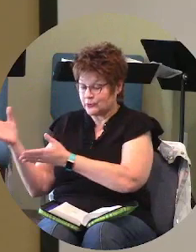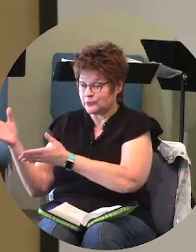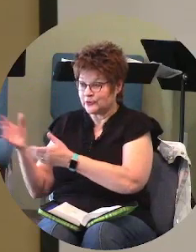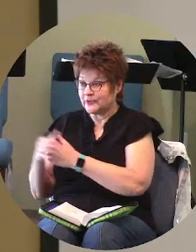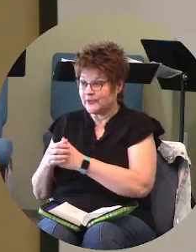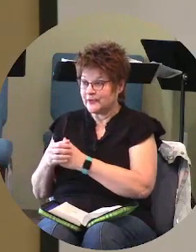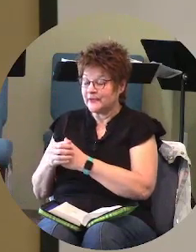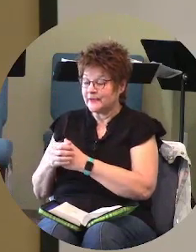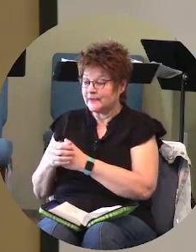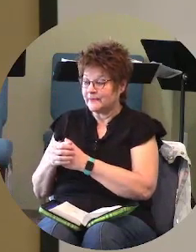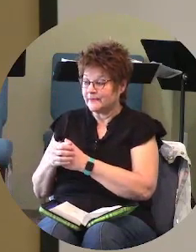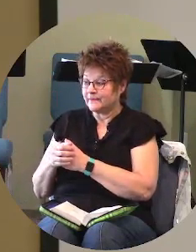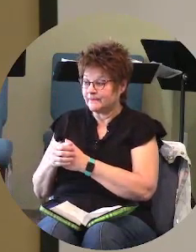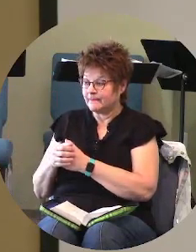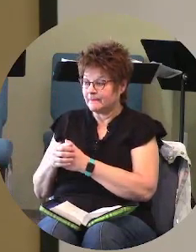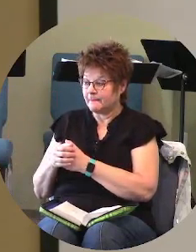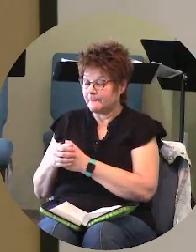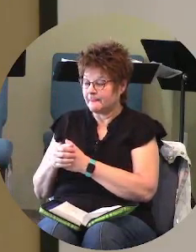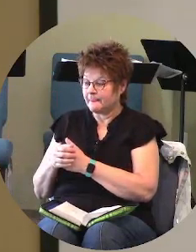to